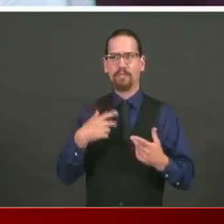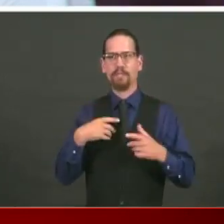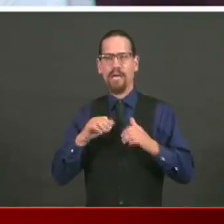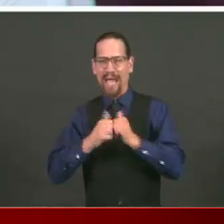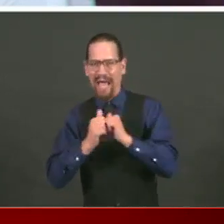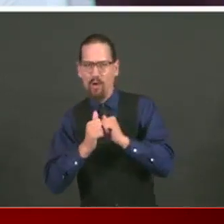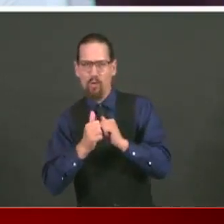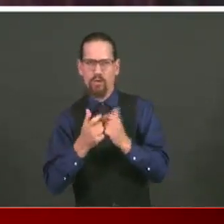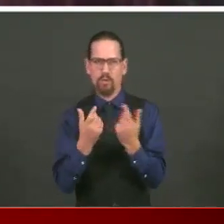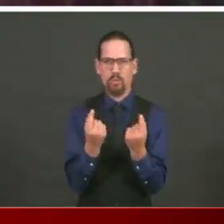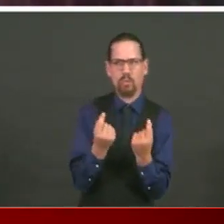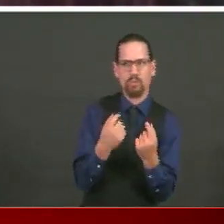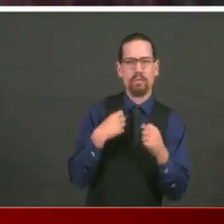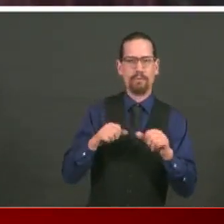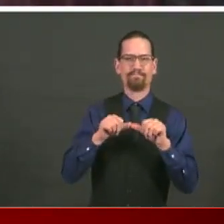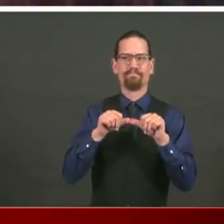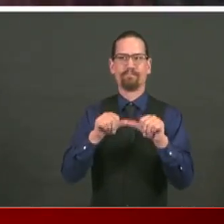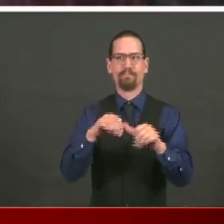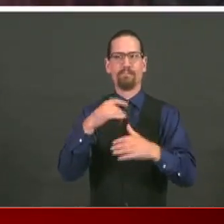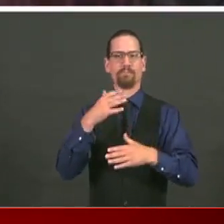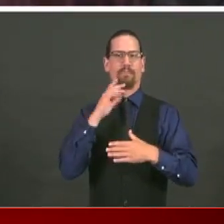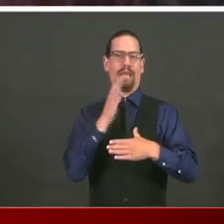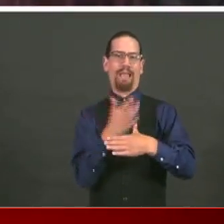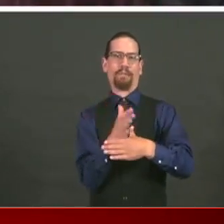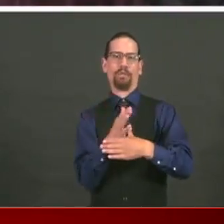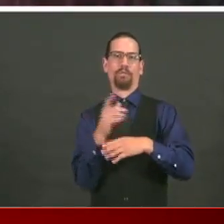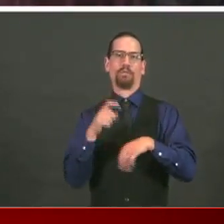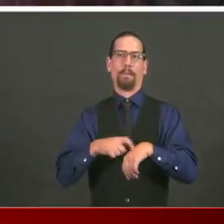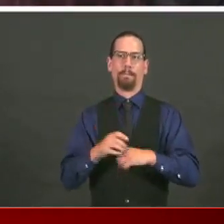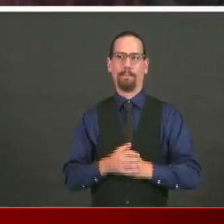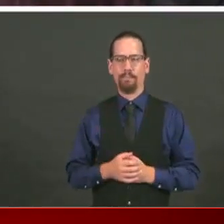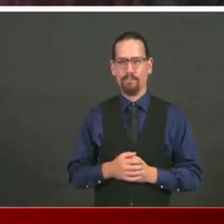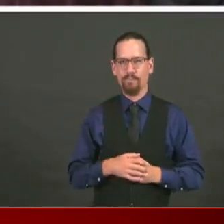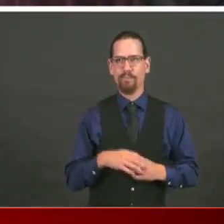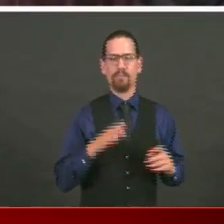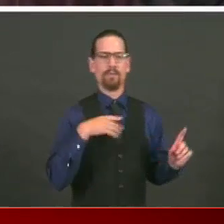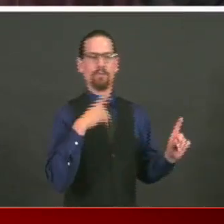we're seeing for the average. How accurate are these tests?